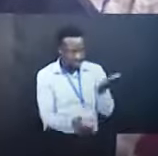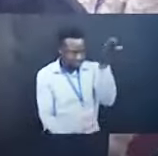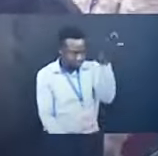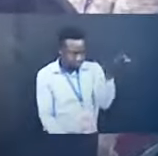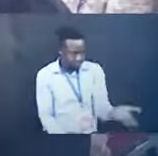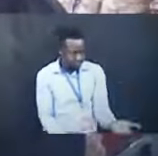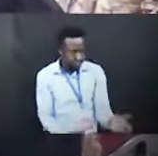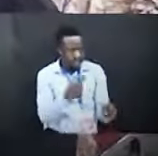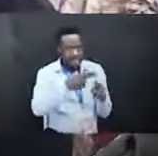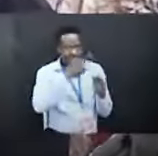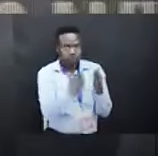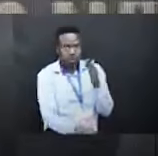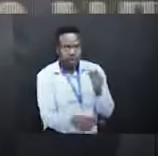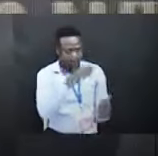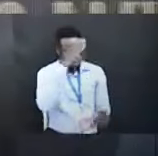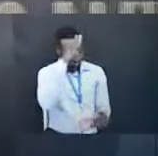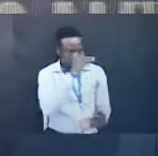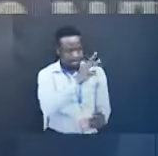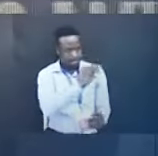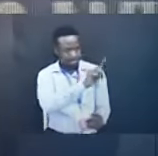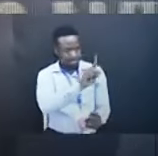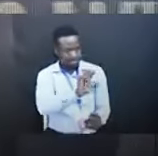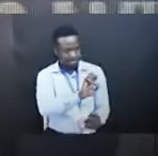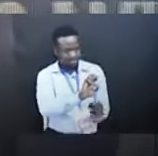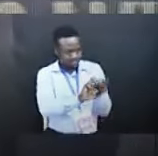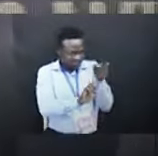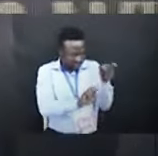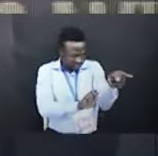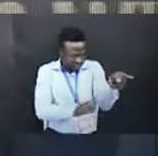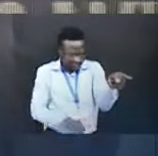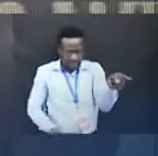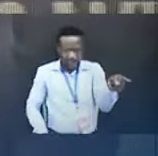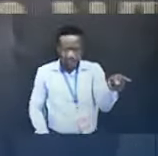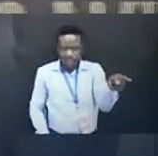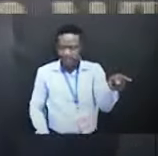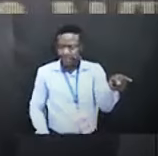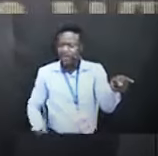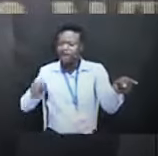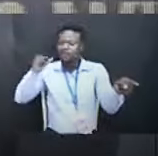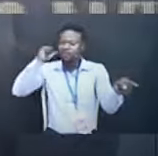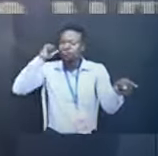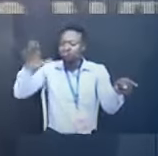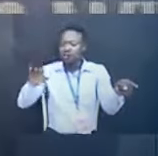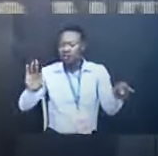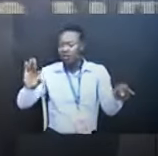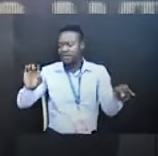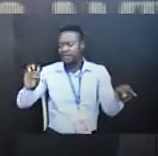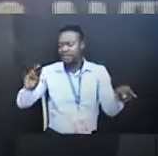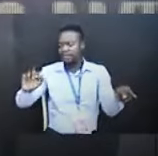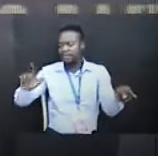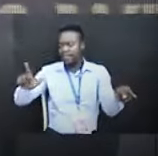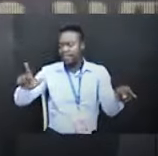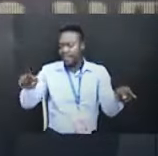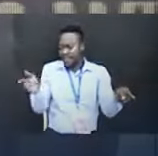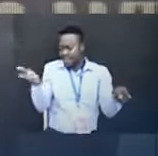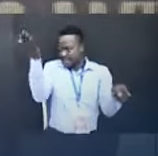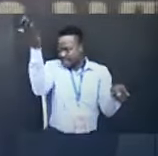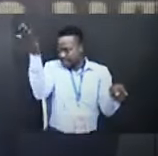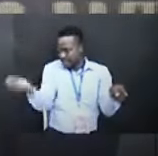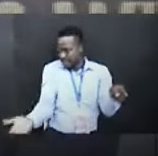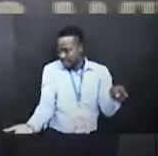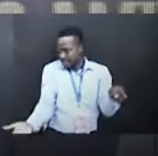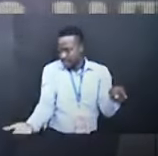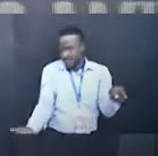man and a biologically female species called woman.